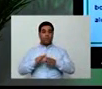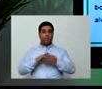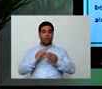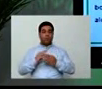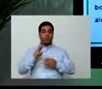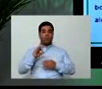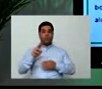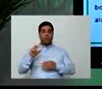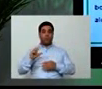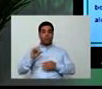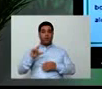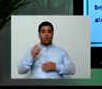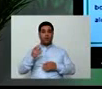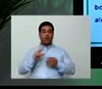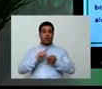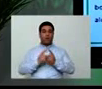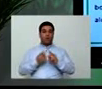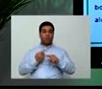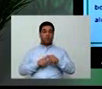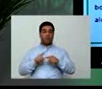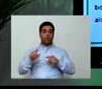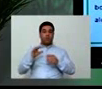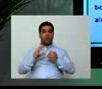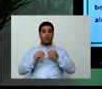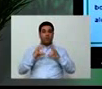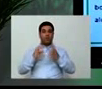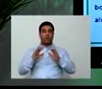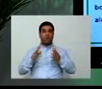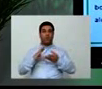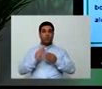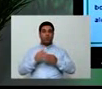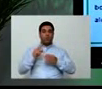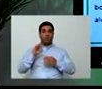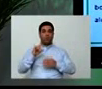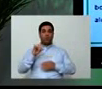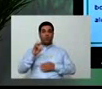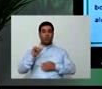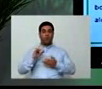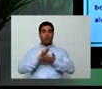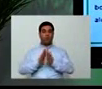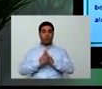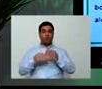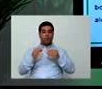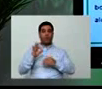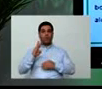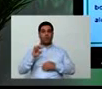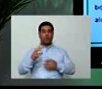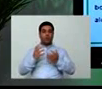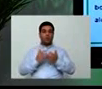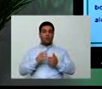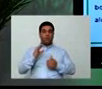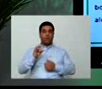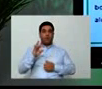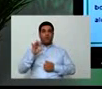oshiriladigan modda va energiya almashinuvi bu yer sayyorasi holatining turg'unligini ta'minlovchi omil hisoblanadi.